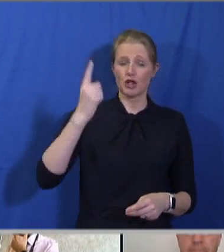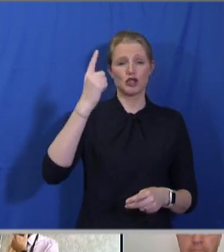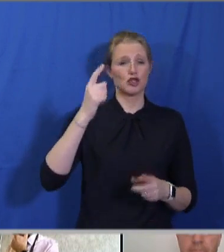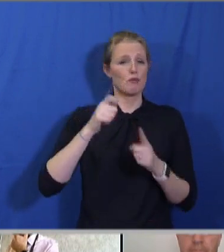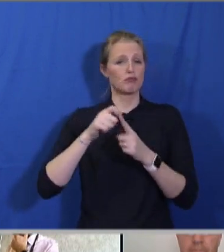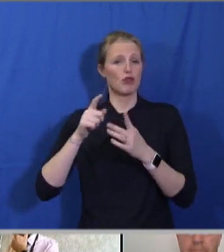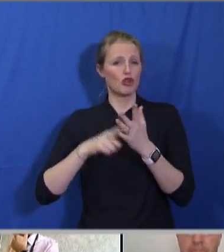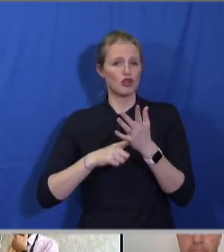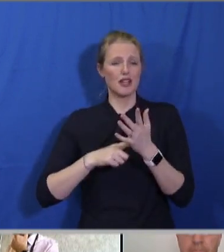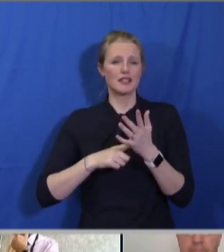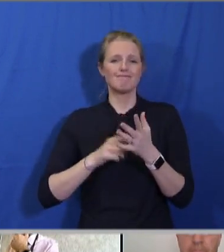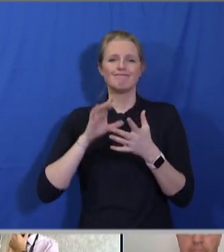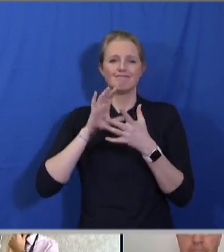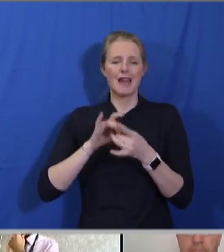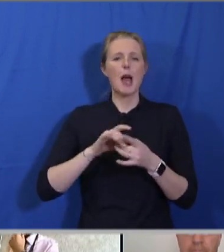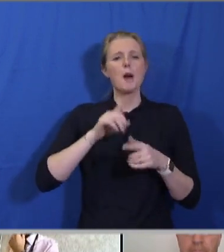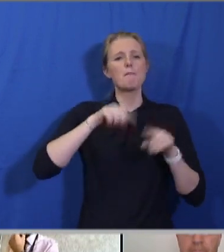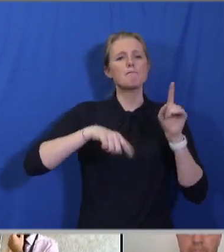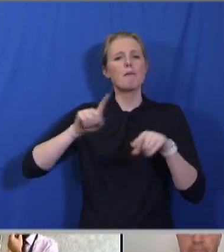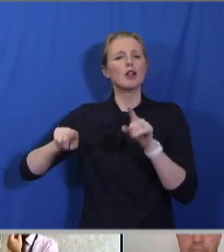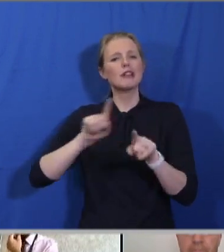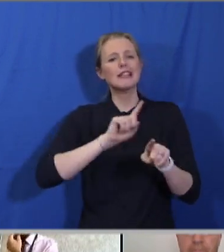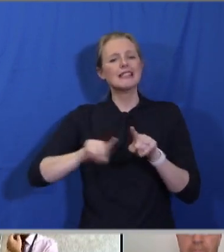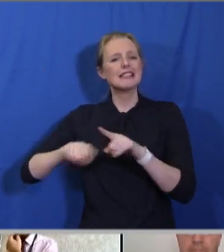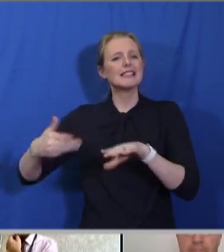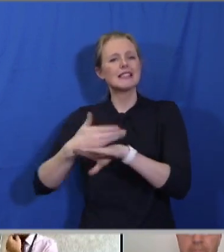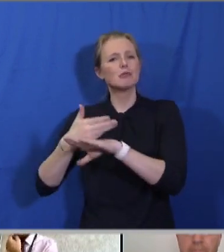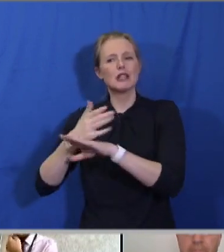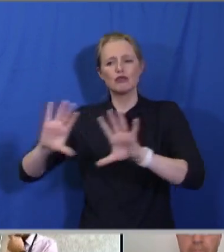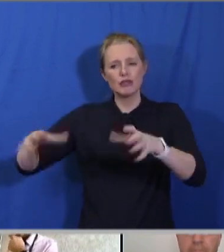the multidisciplinary team program.